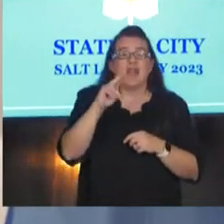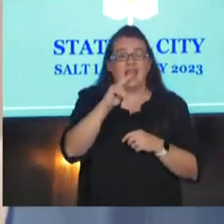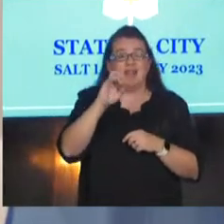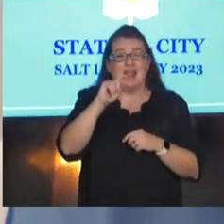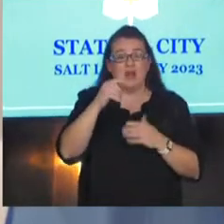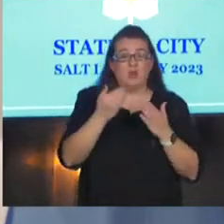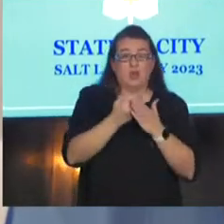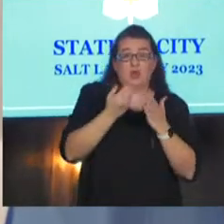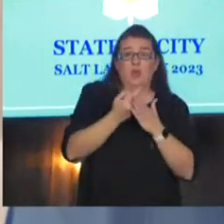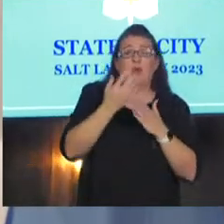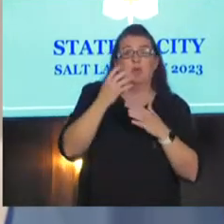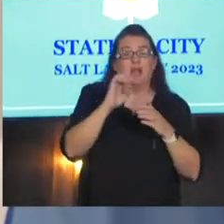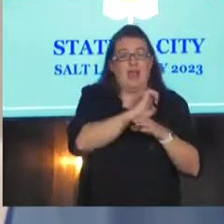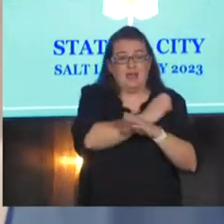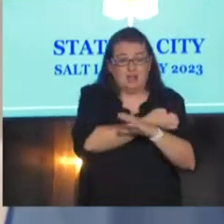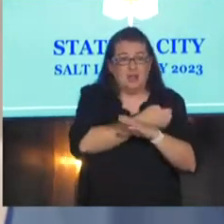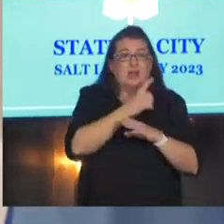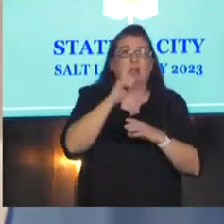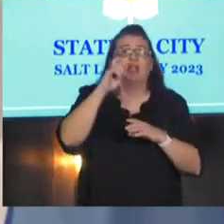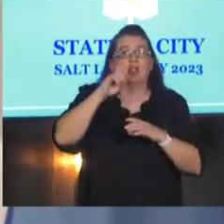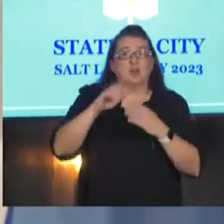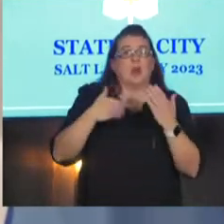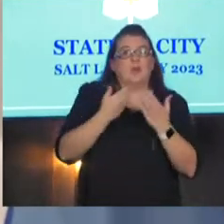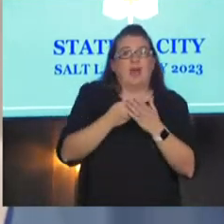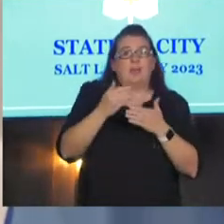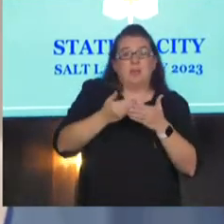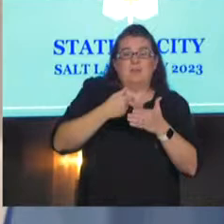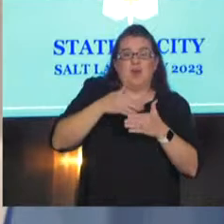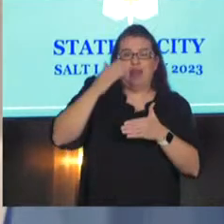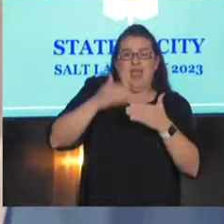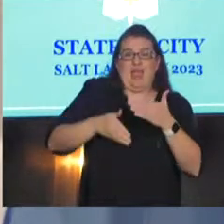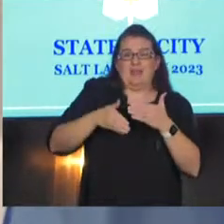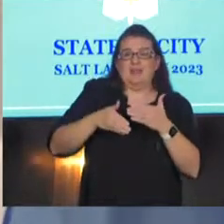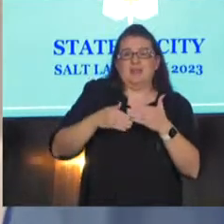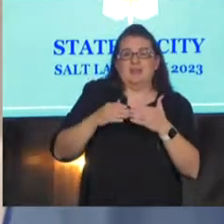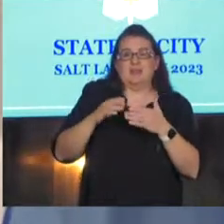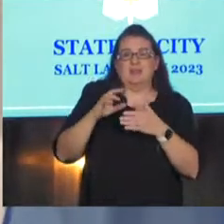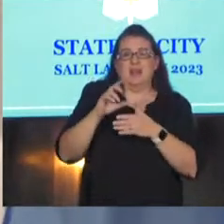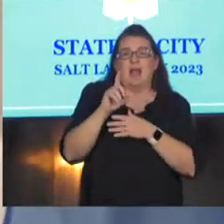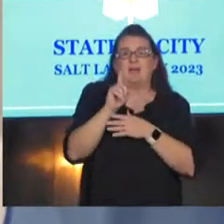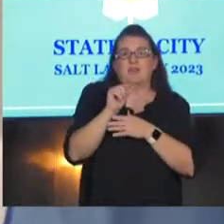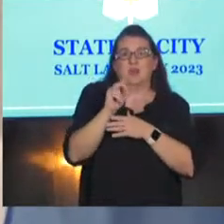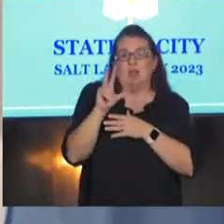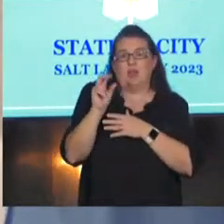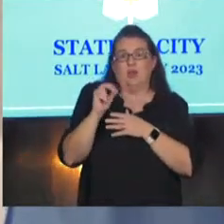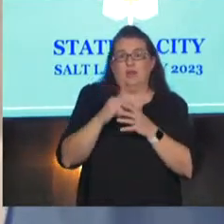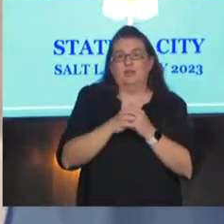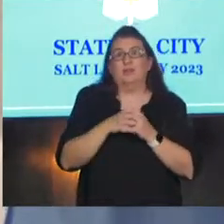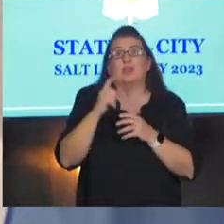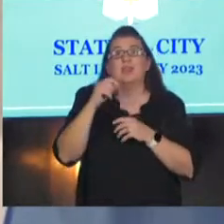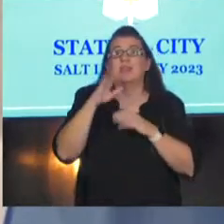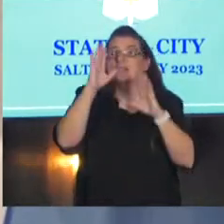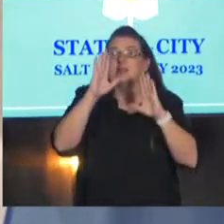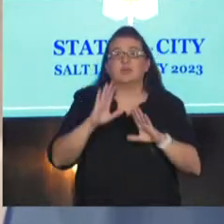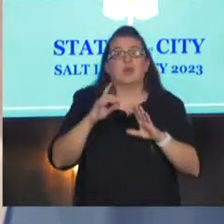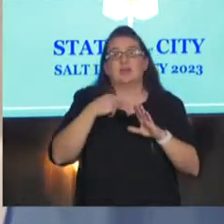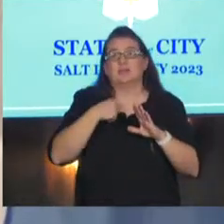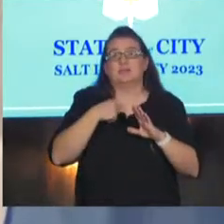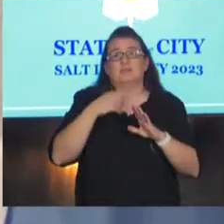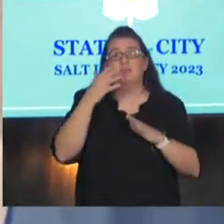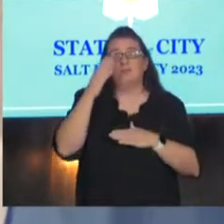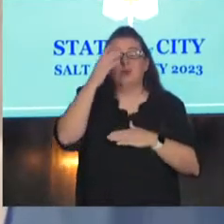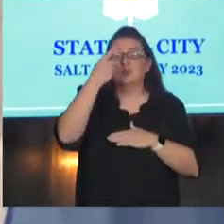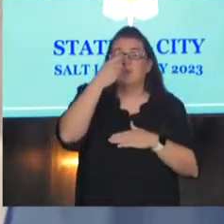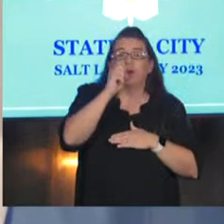arrive citywide before the end of the decade. All these pieces, they connect to empower an incredible future for Salt Lake City,